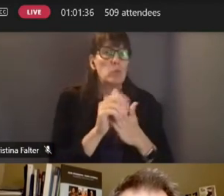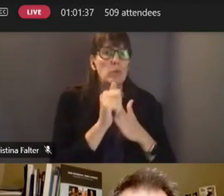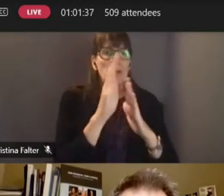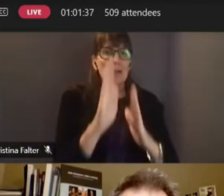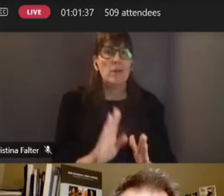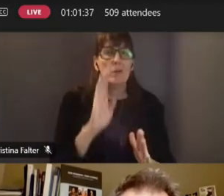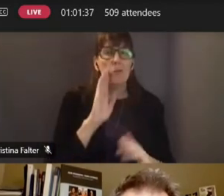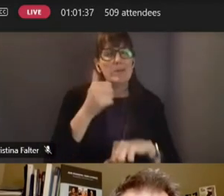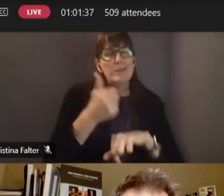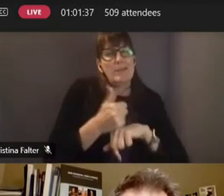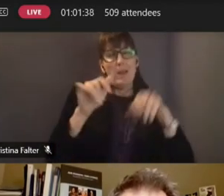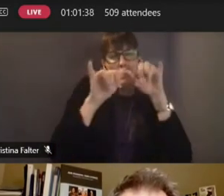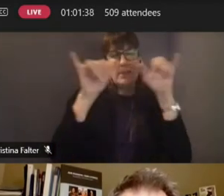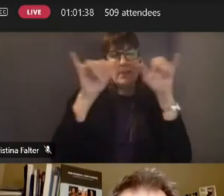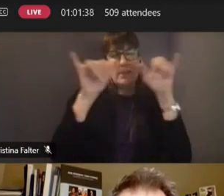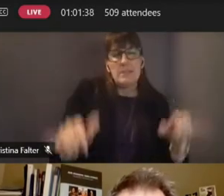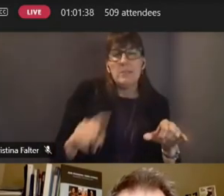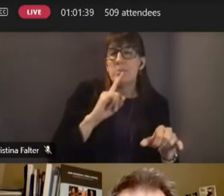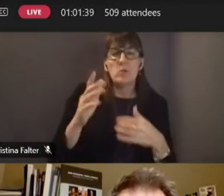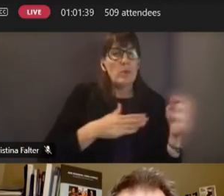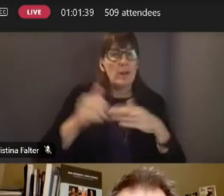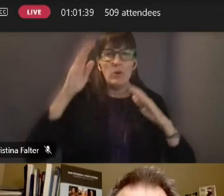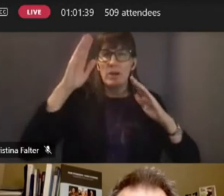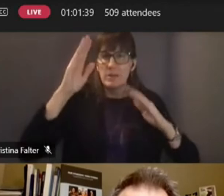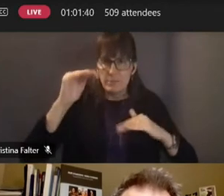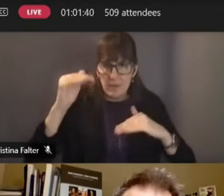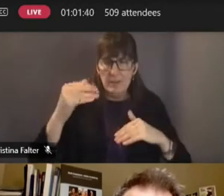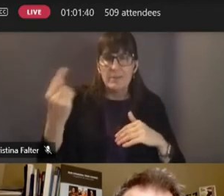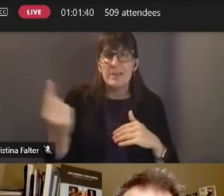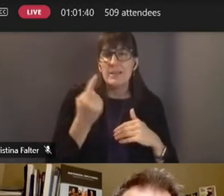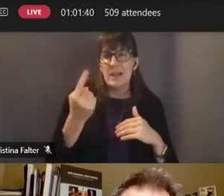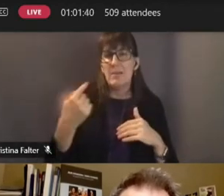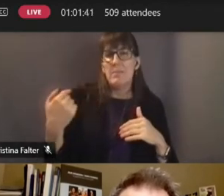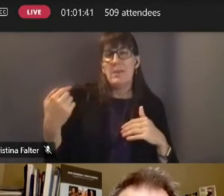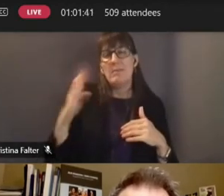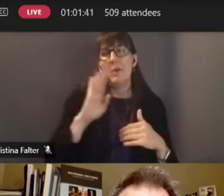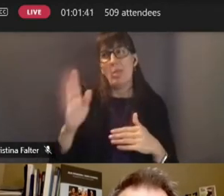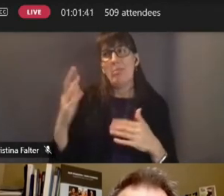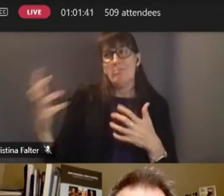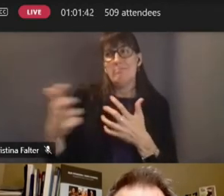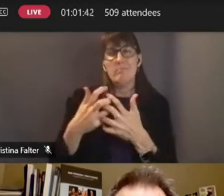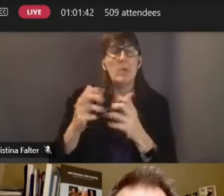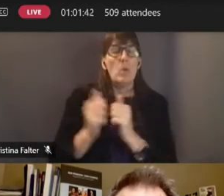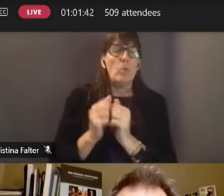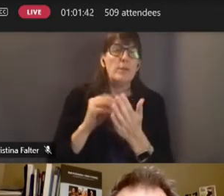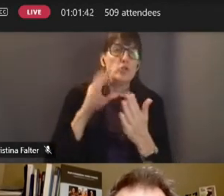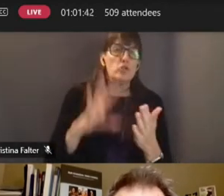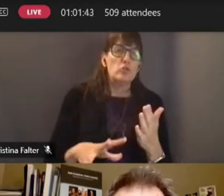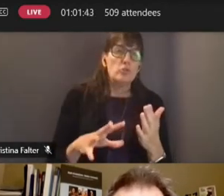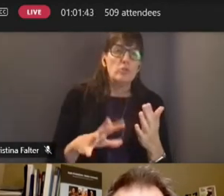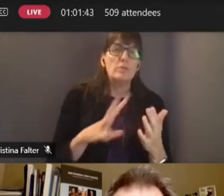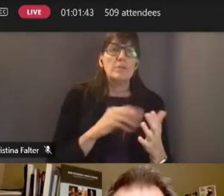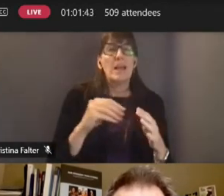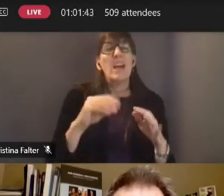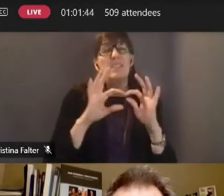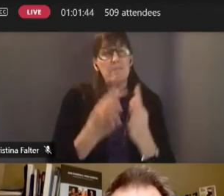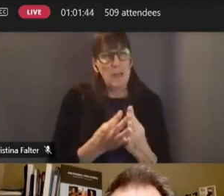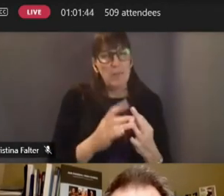ensure that whatever the expectation is something that will work with students and families to make sure it makes sense and it works.